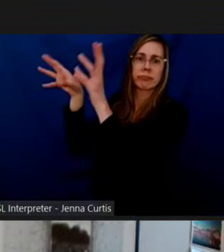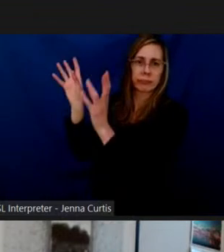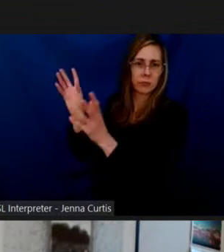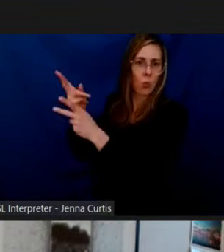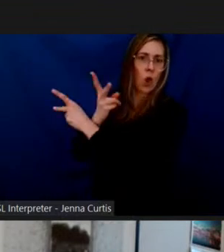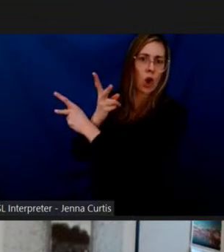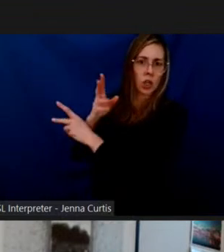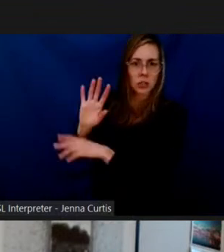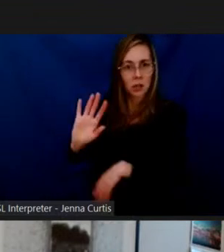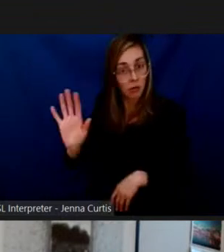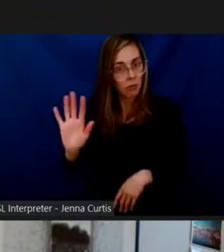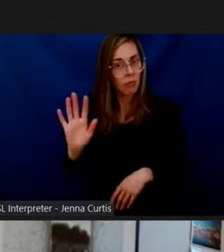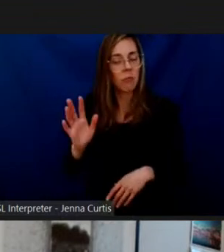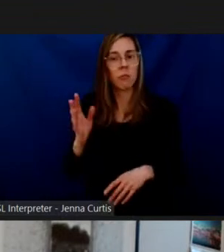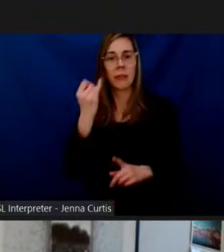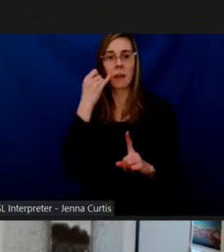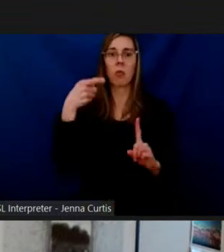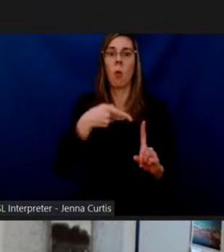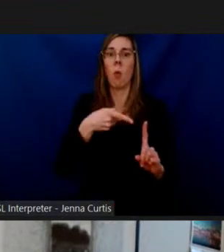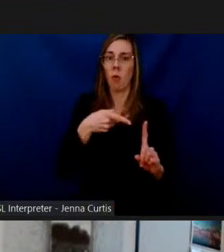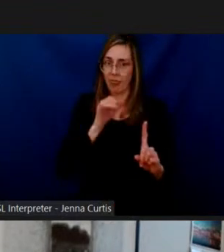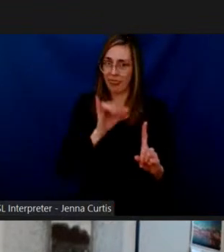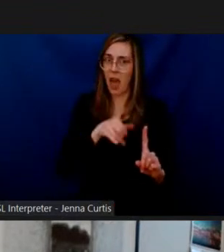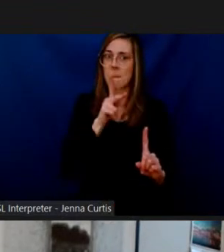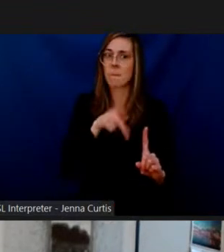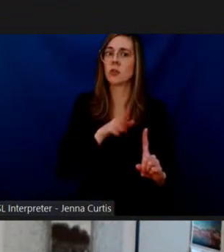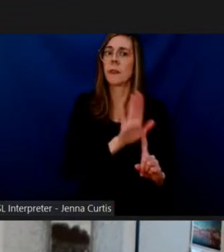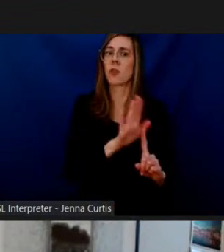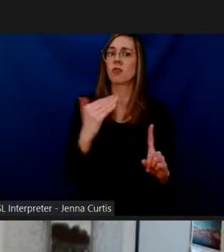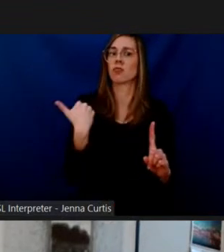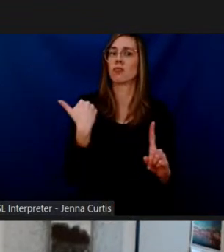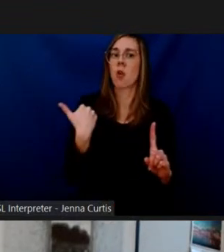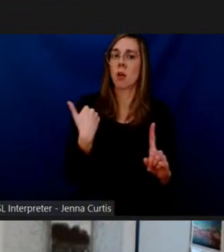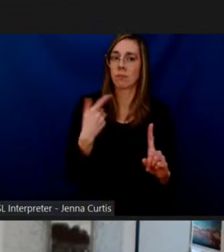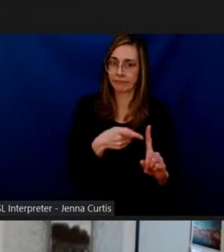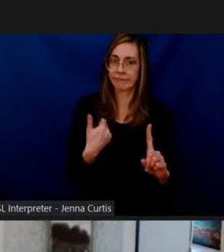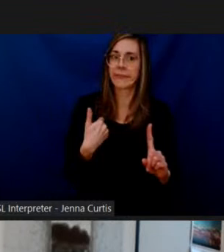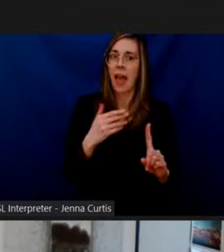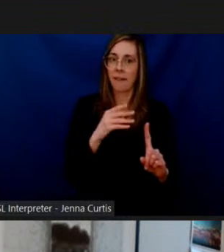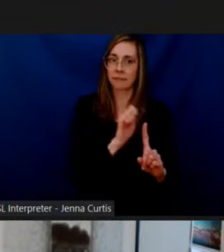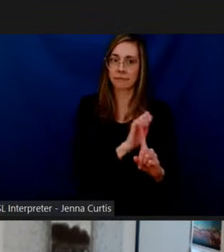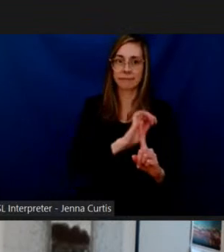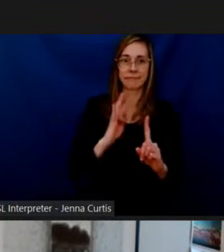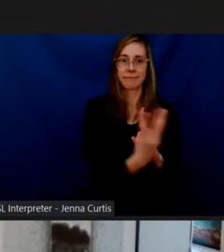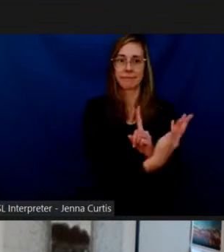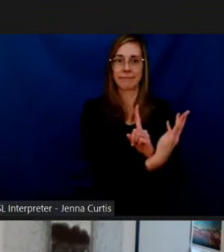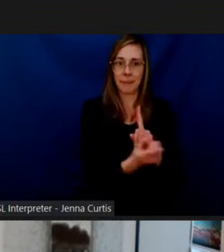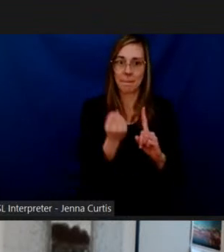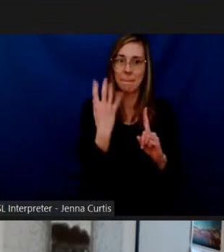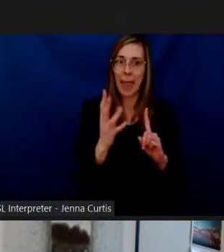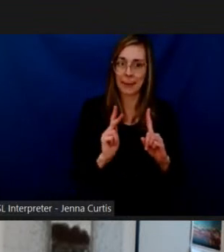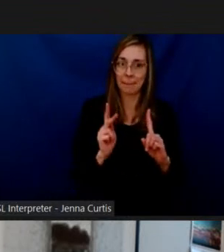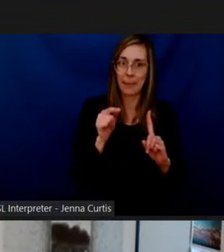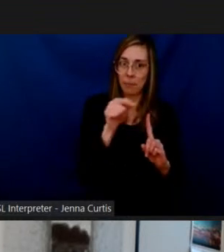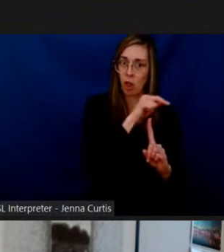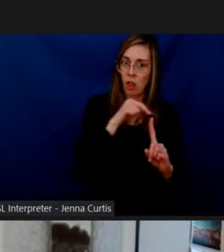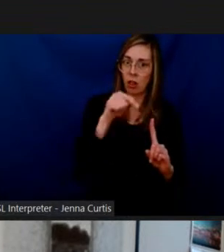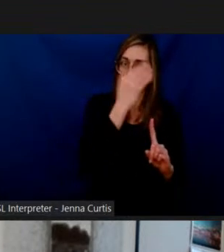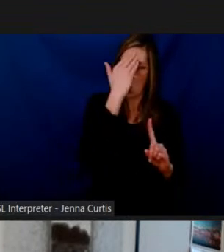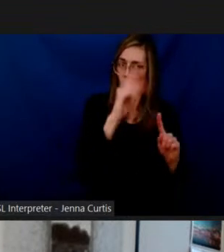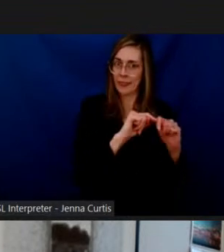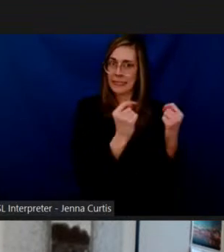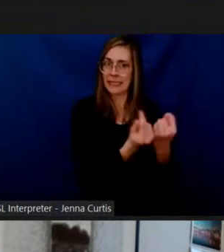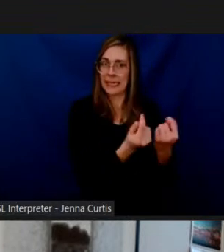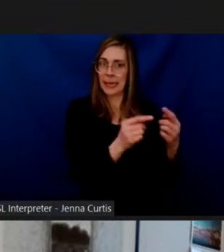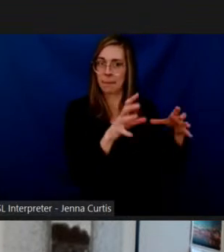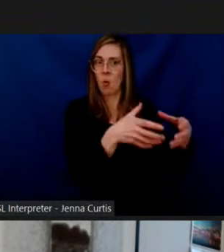that's accountable and they know that's their job, and a team of people that that you have a relationship with, who